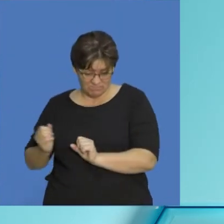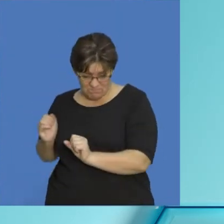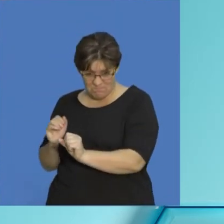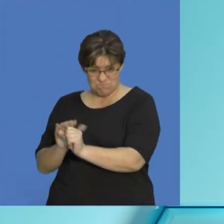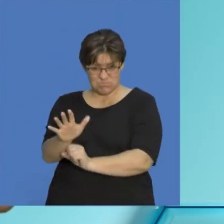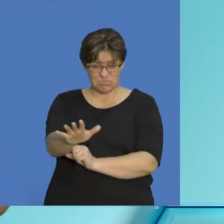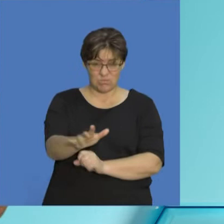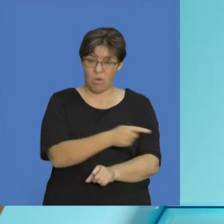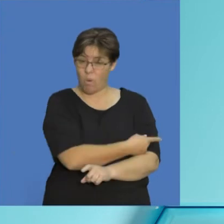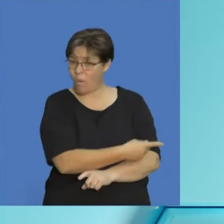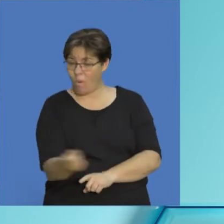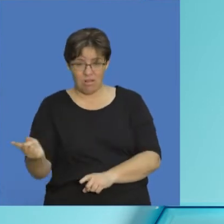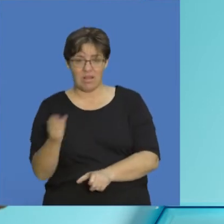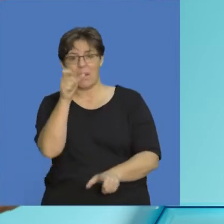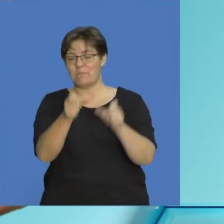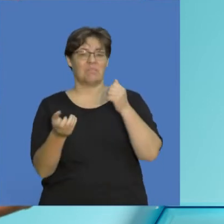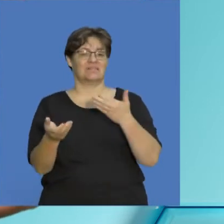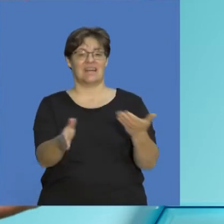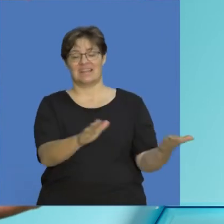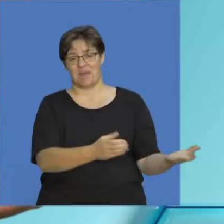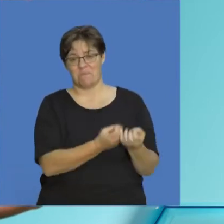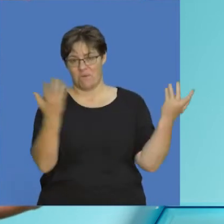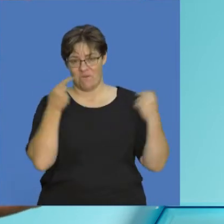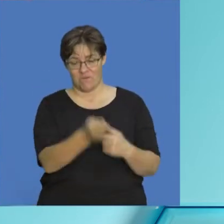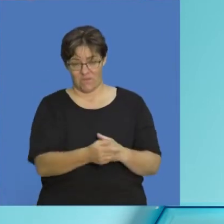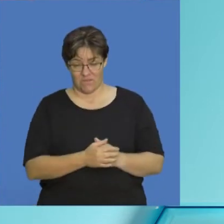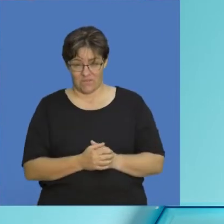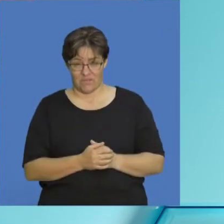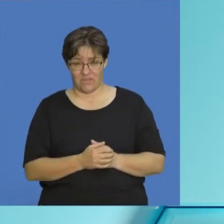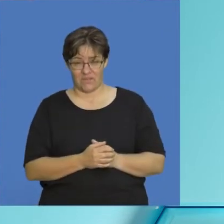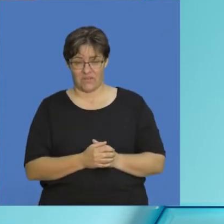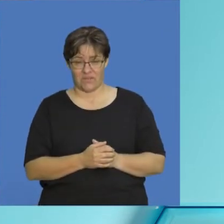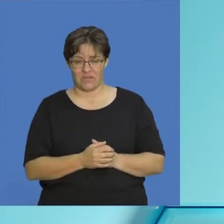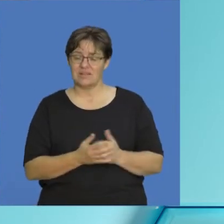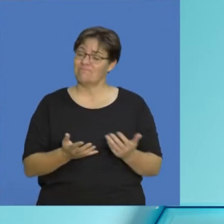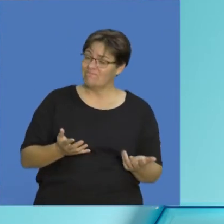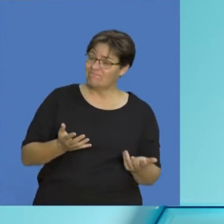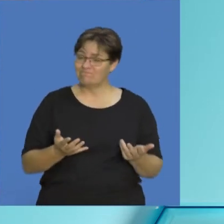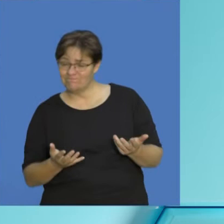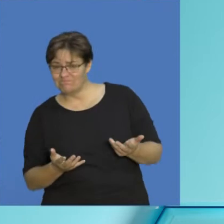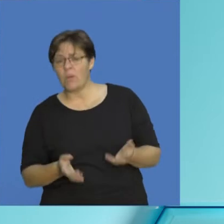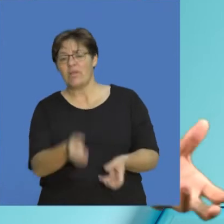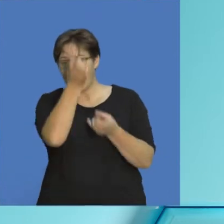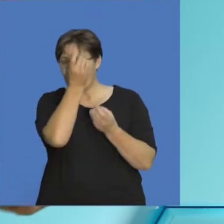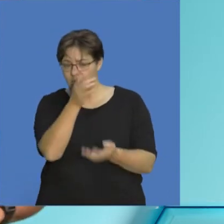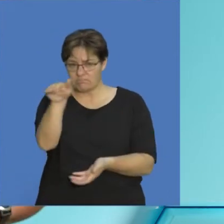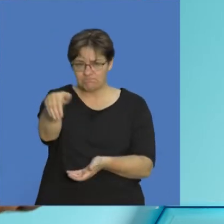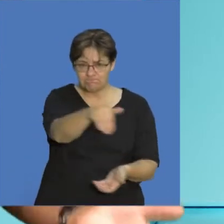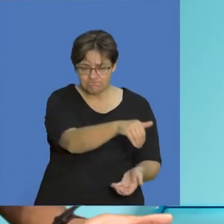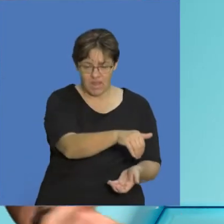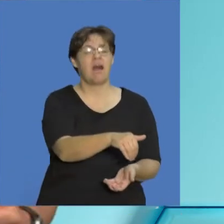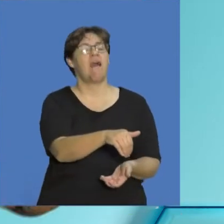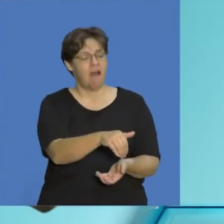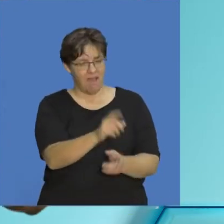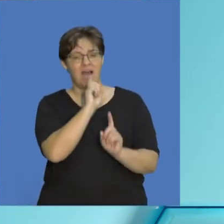targeting all the people, lots of people died in that country. So yes, with data, we're able to answer the